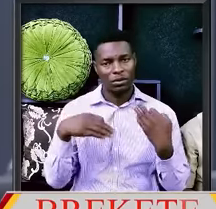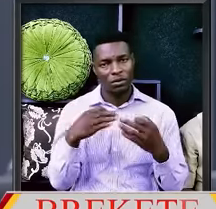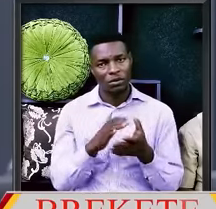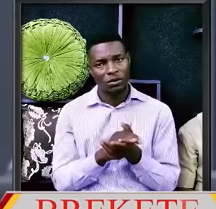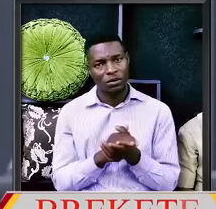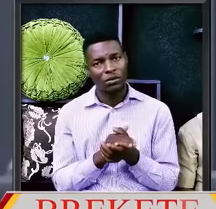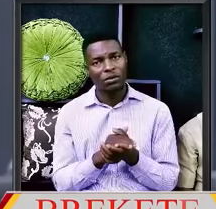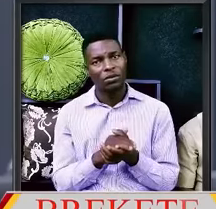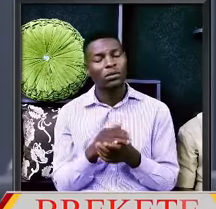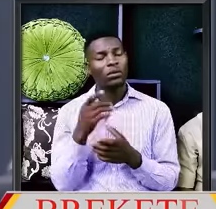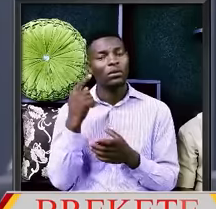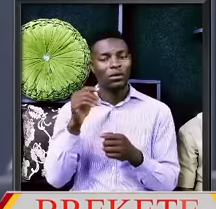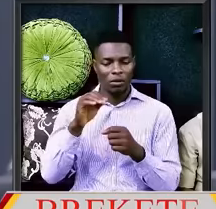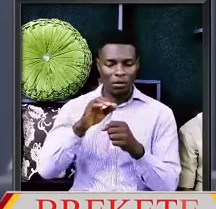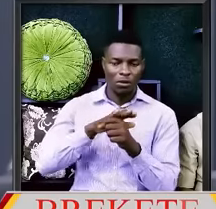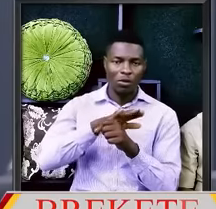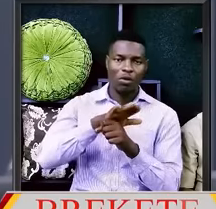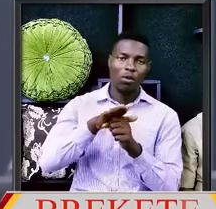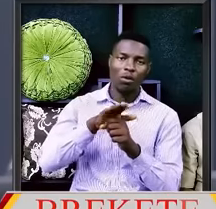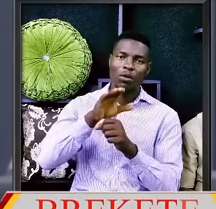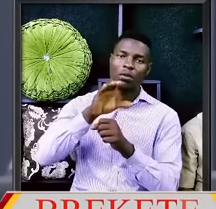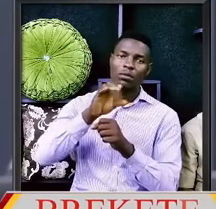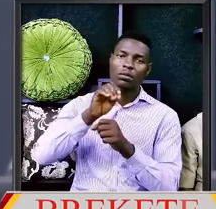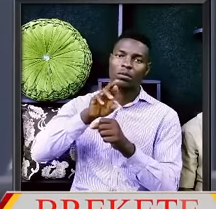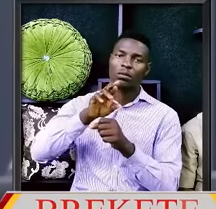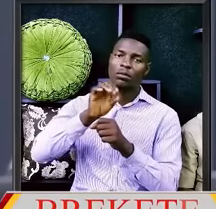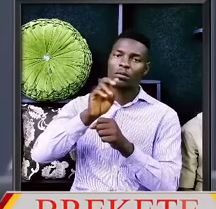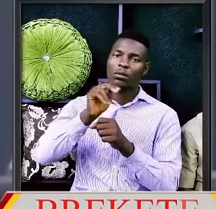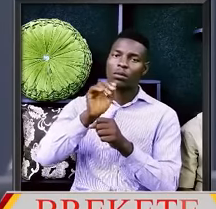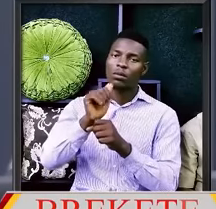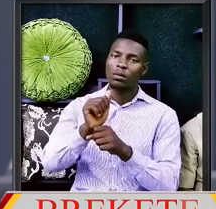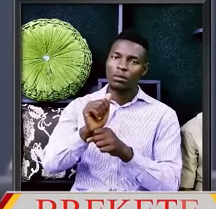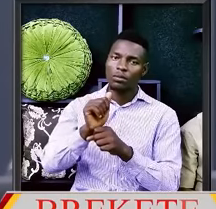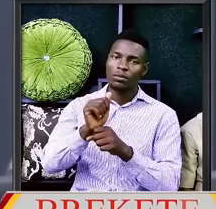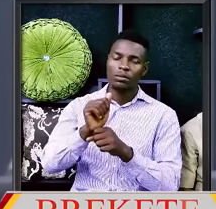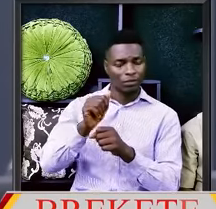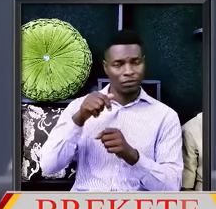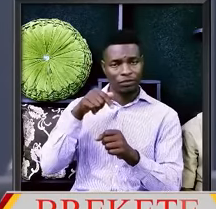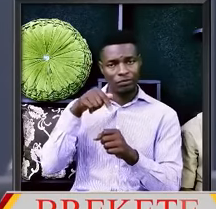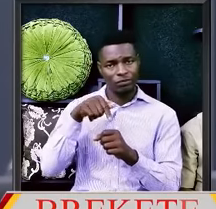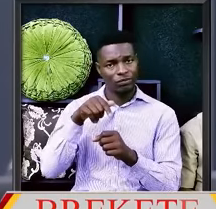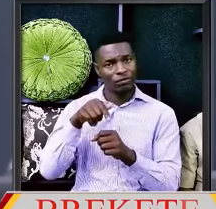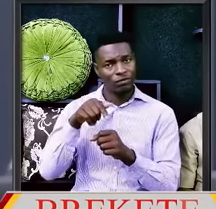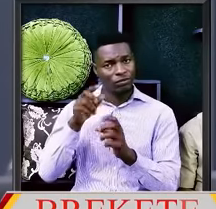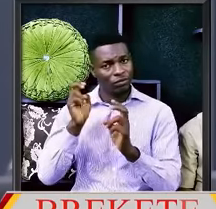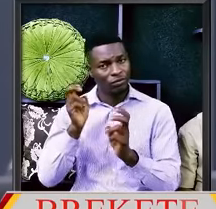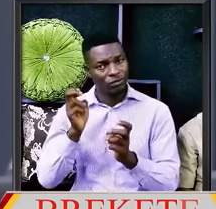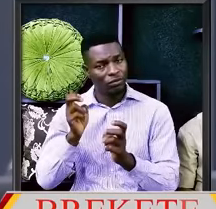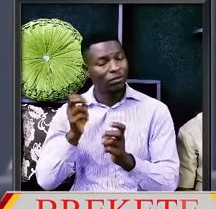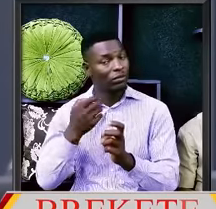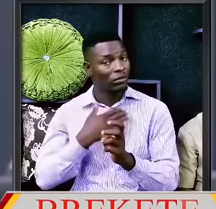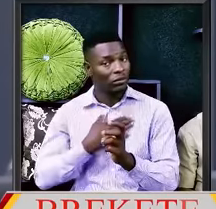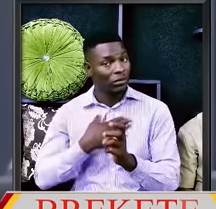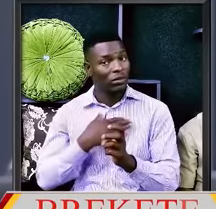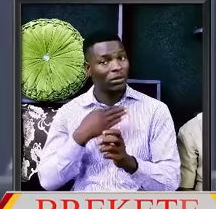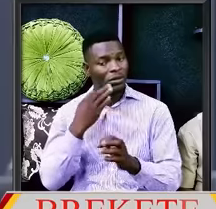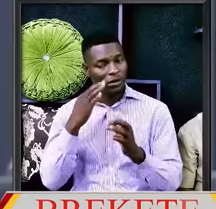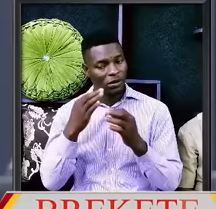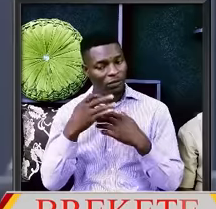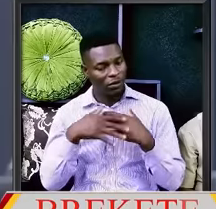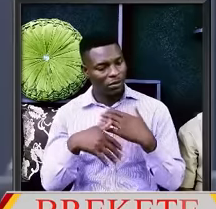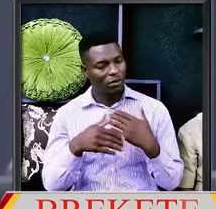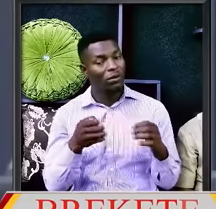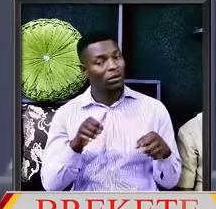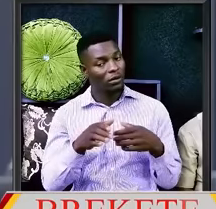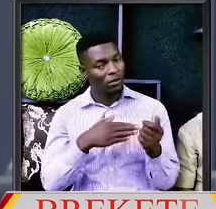This abroad I stay, sir. Even though that blow Papa Mohbad’s saw, even though they don't watch the best friend, you